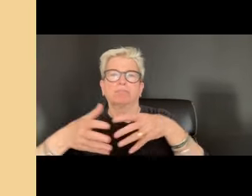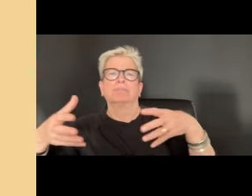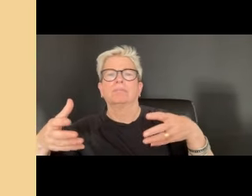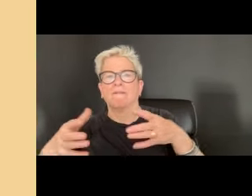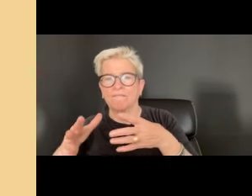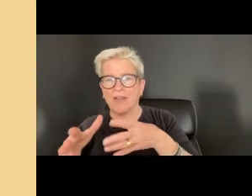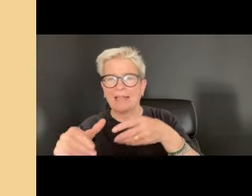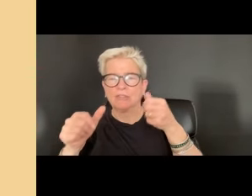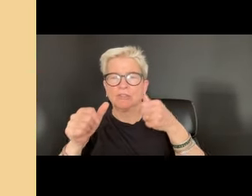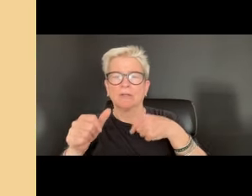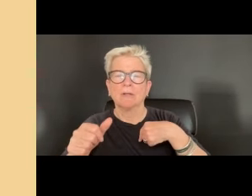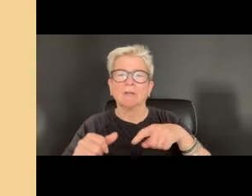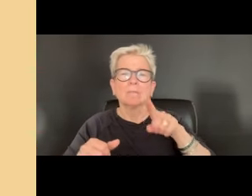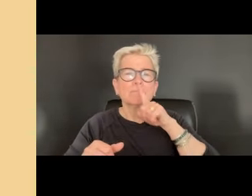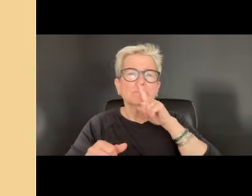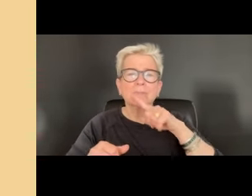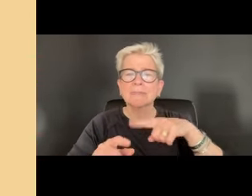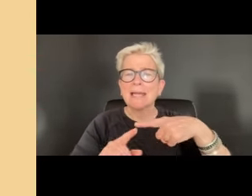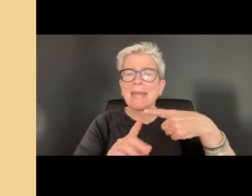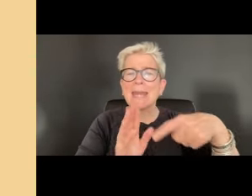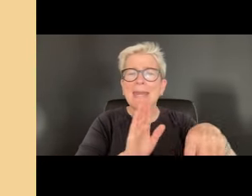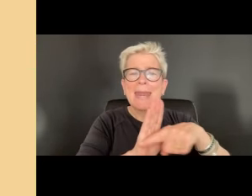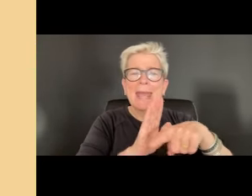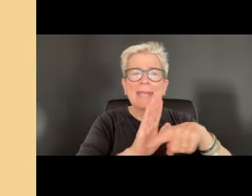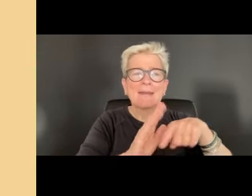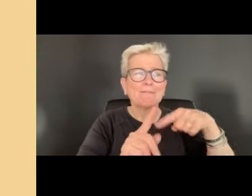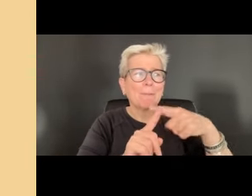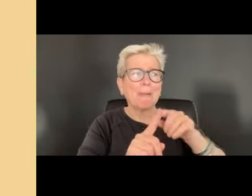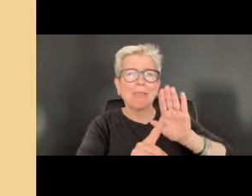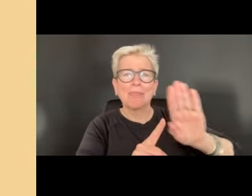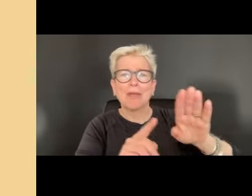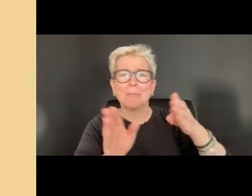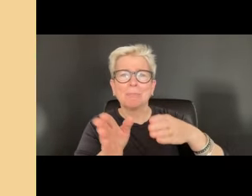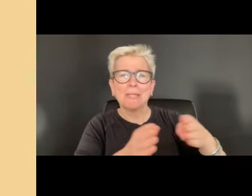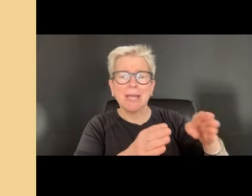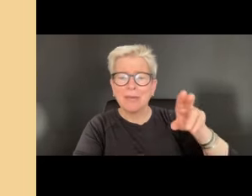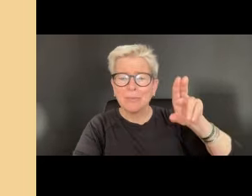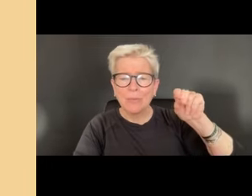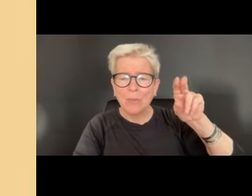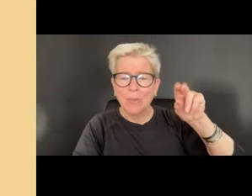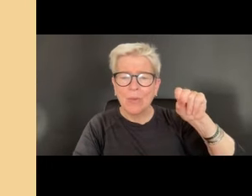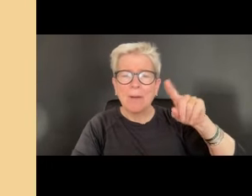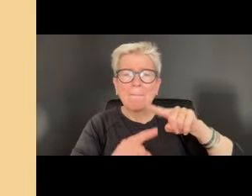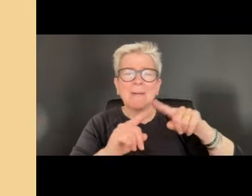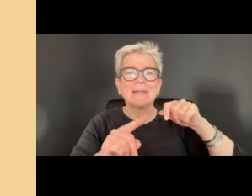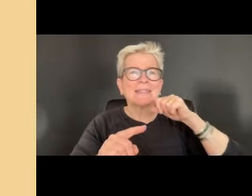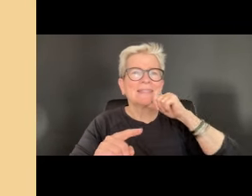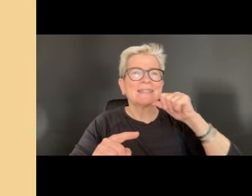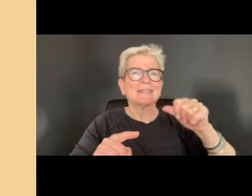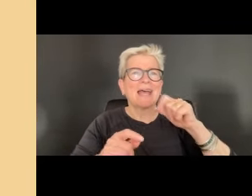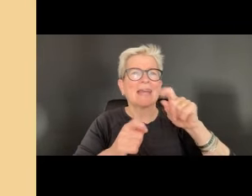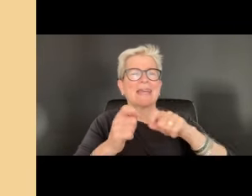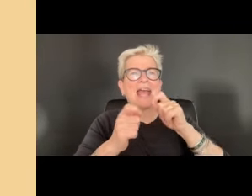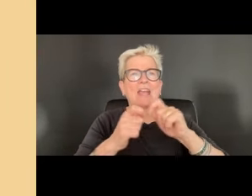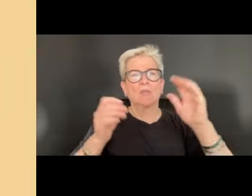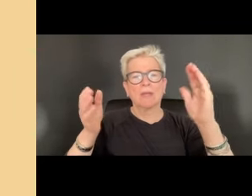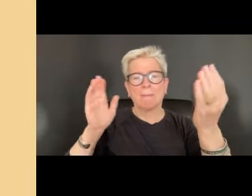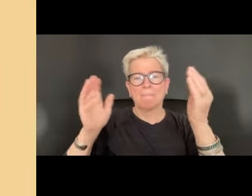I'm not saying anything negative per se about Bellevue's plan, but it's just not an accurate comparison. And